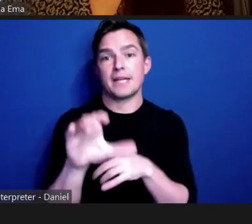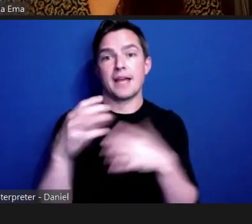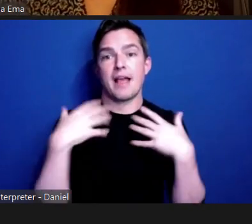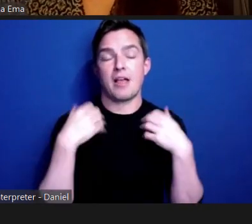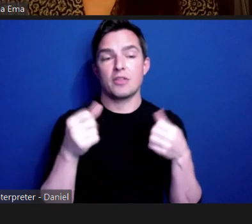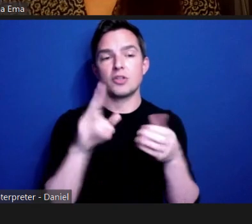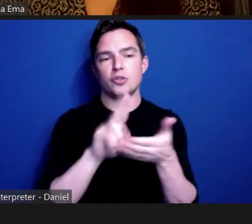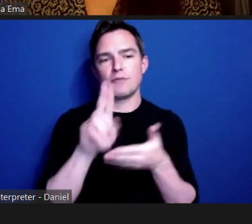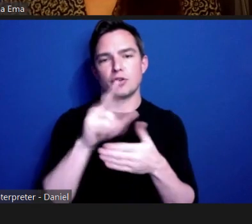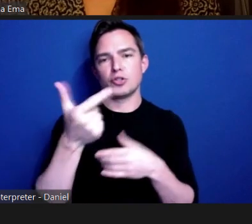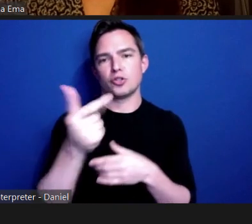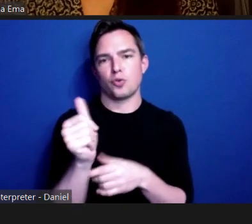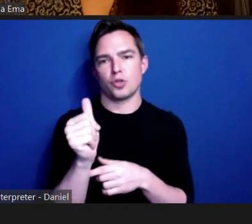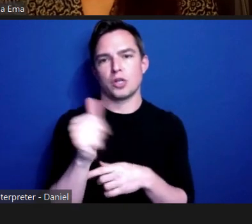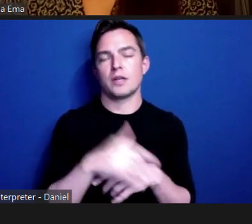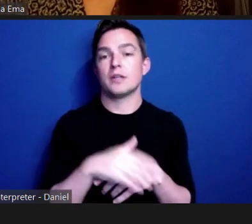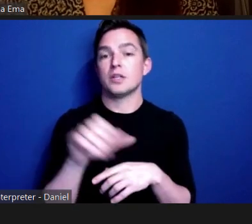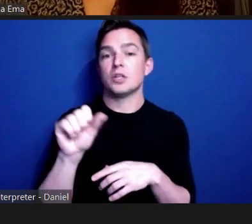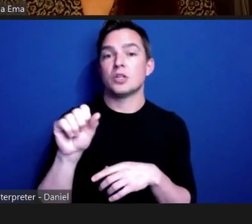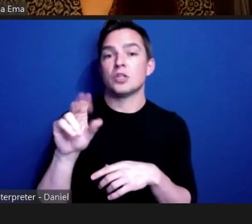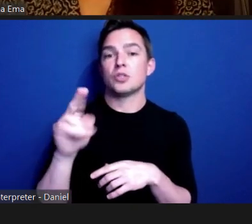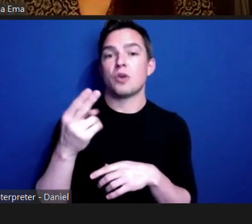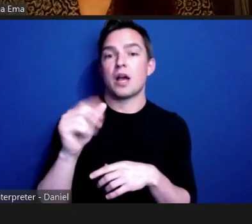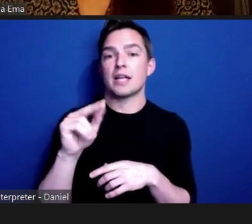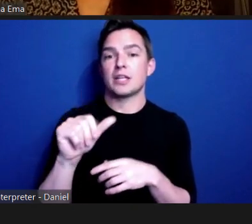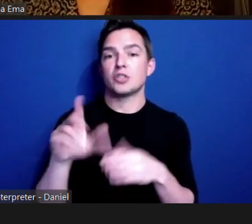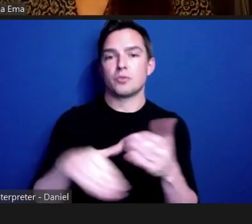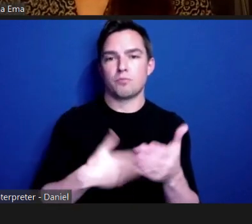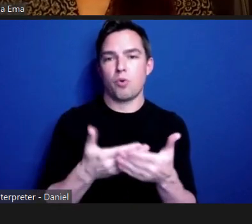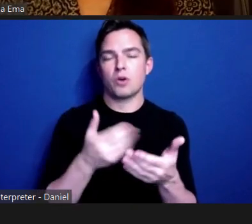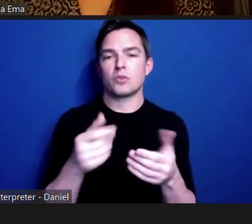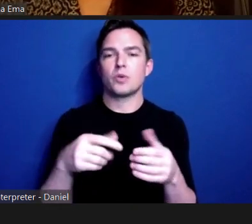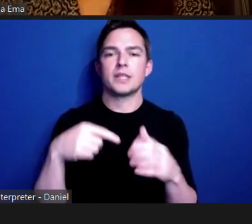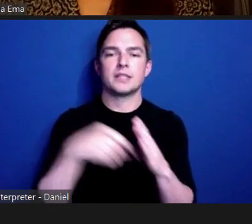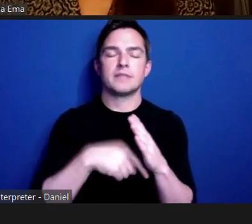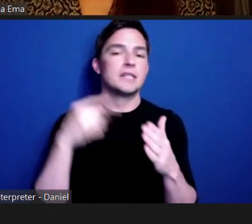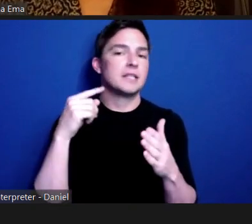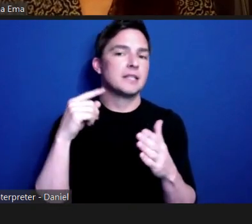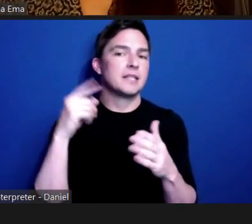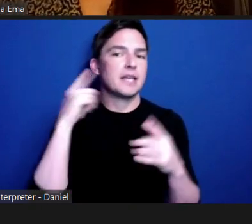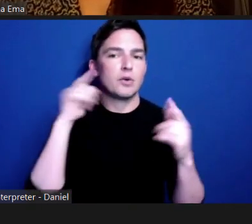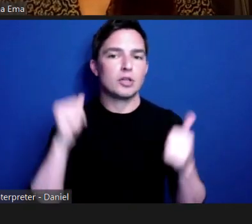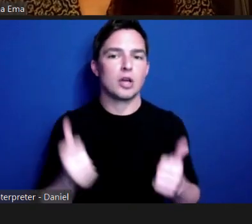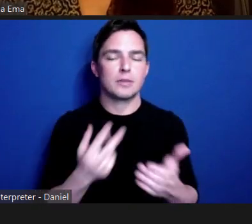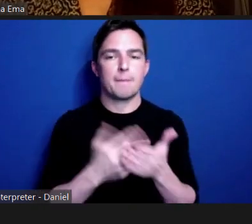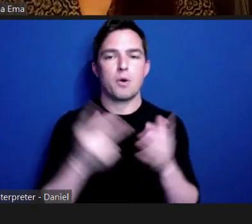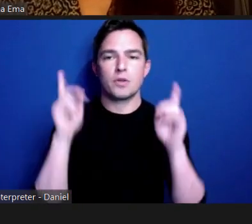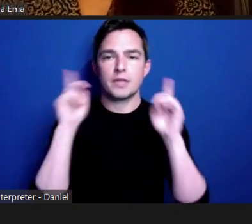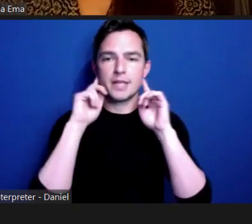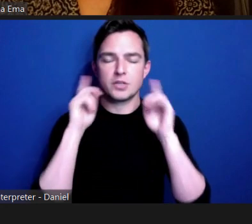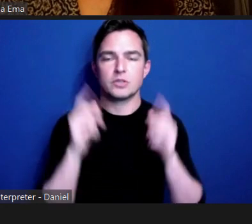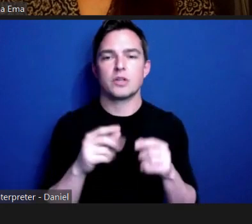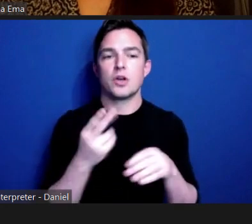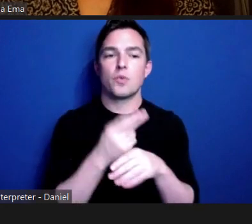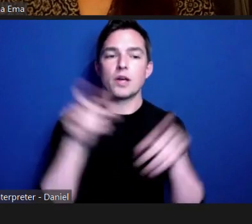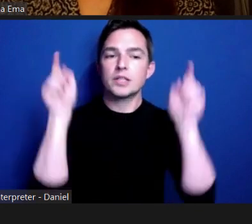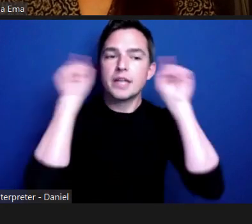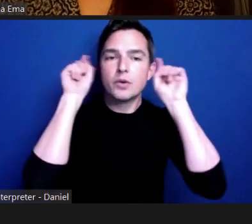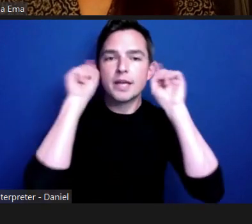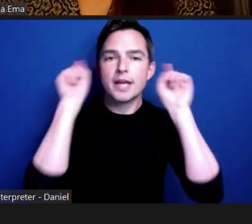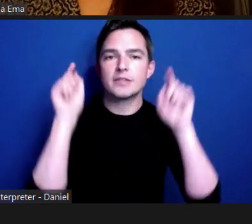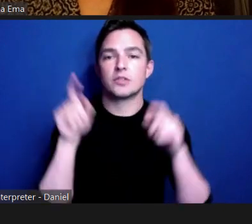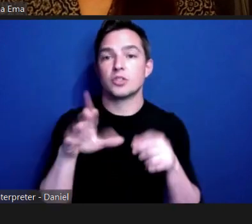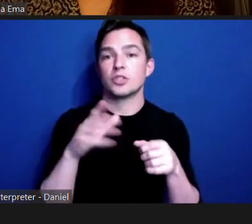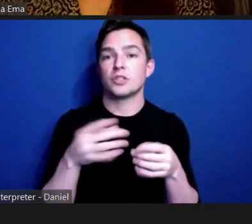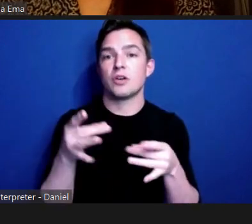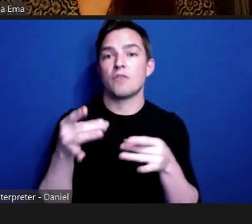Georgia. Suhana was born with severe to profound hearing loss in both ears and wears hearing aids. She's fluent